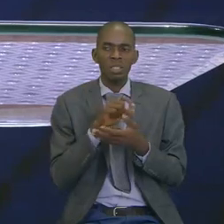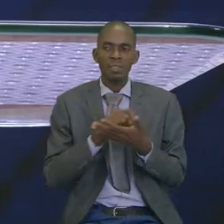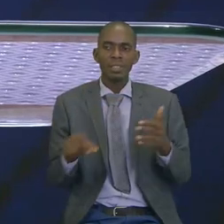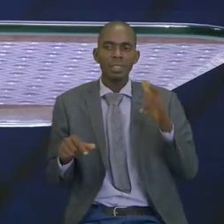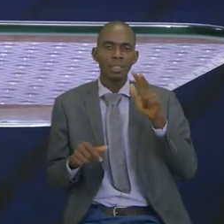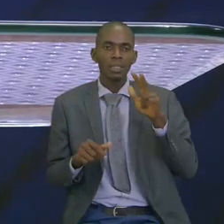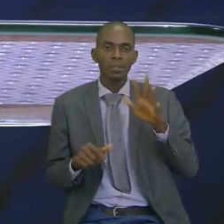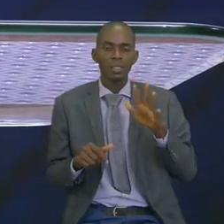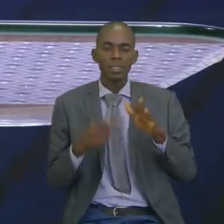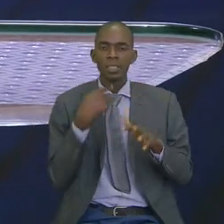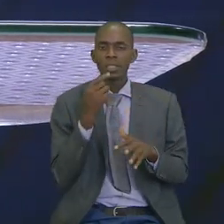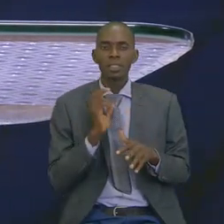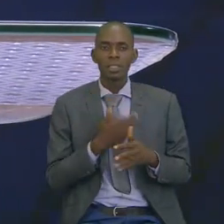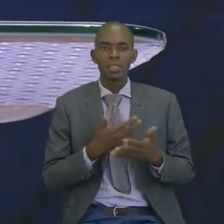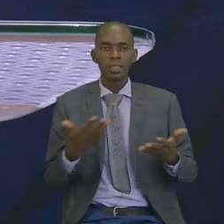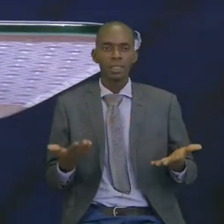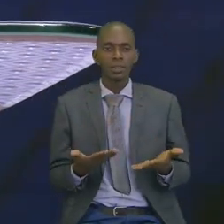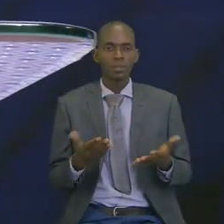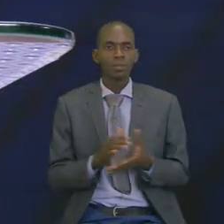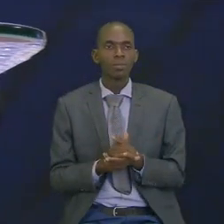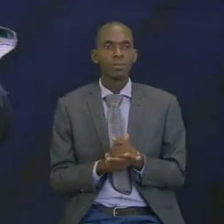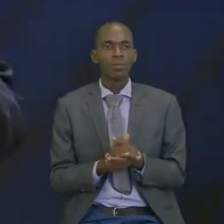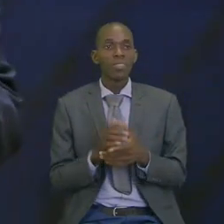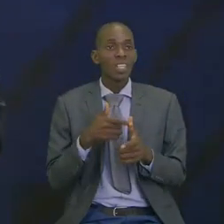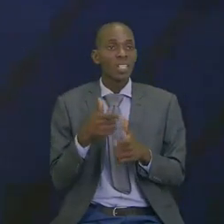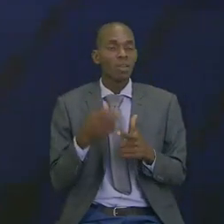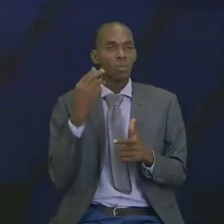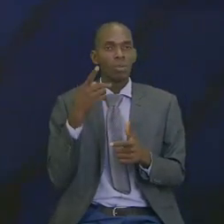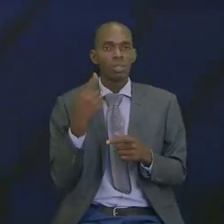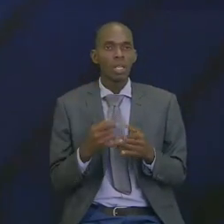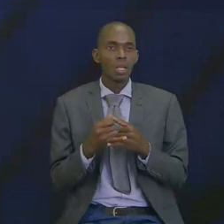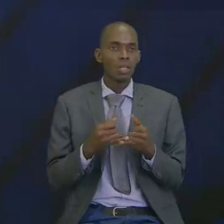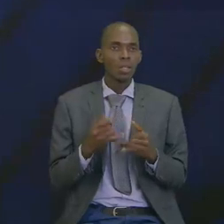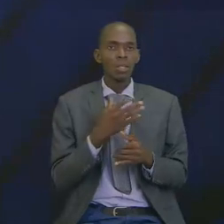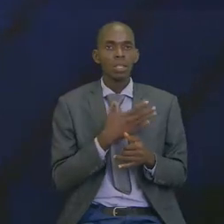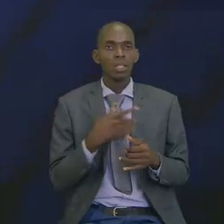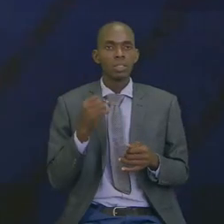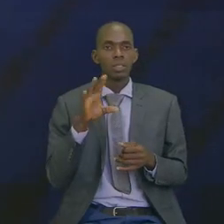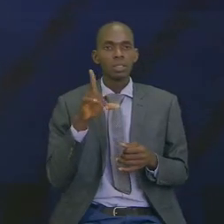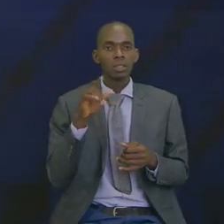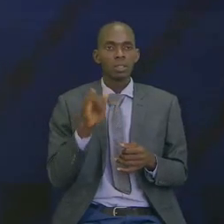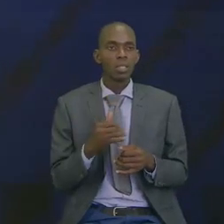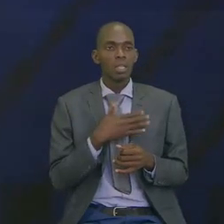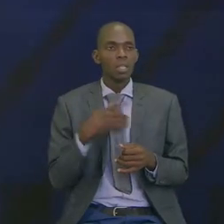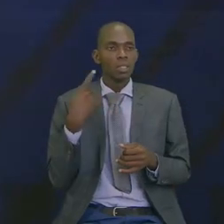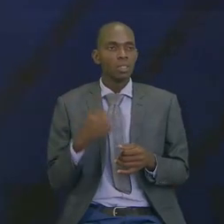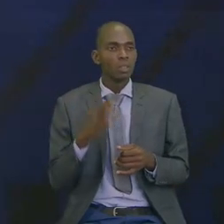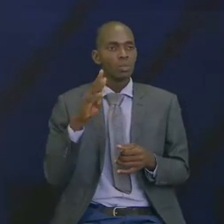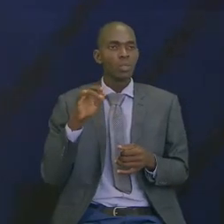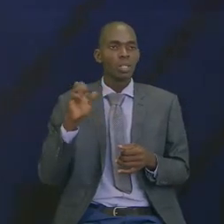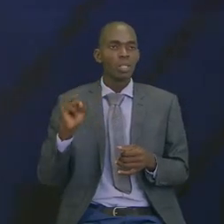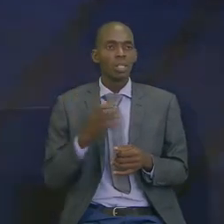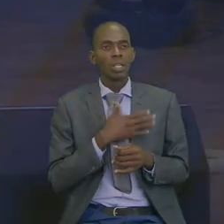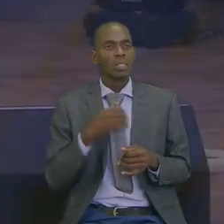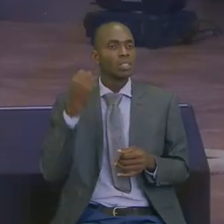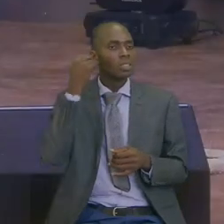verse 35 tells us, it says, then was the iron and the clay and the brass and the silver and the